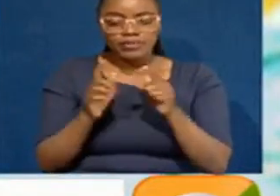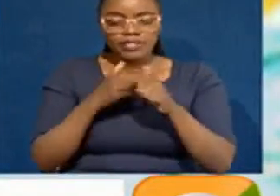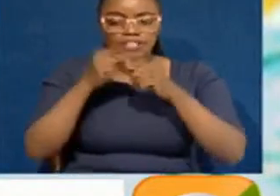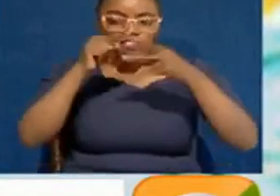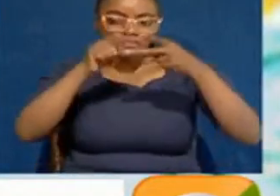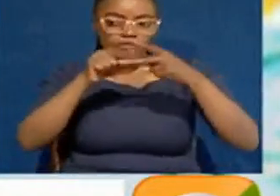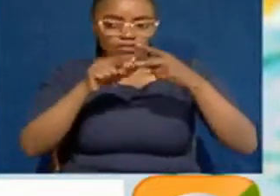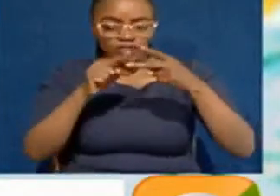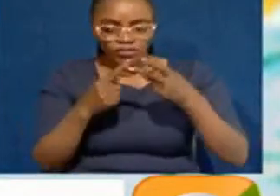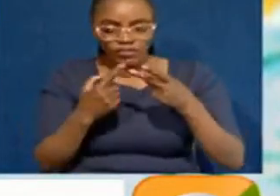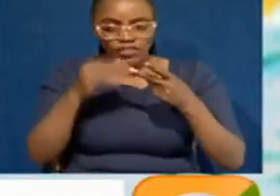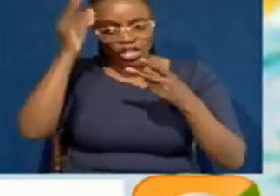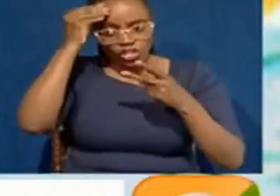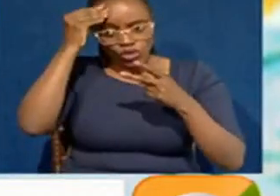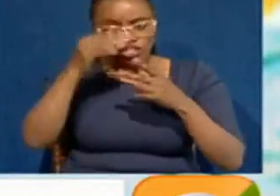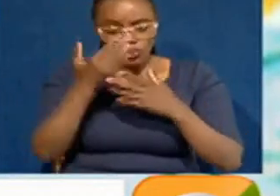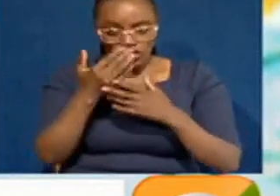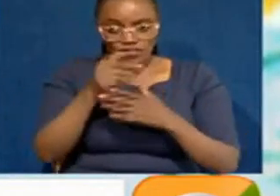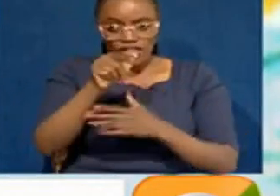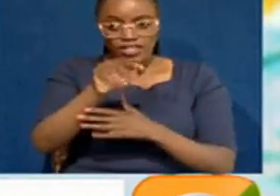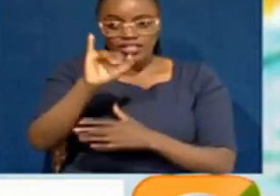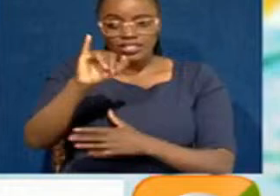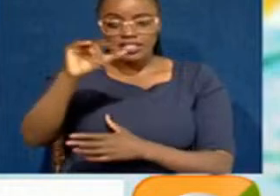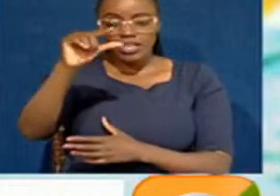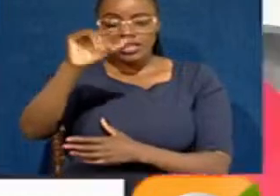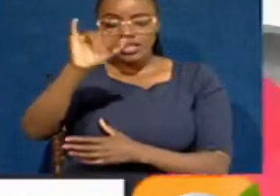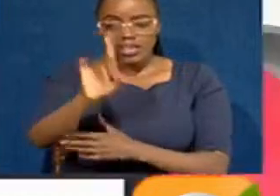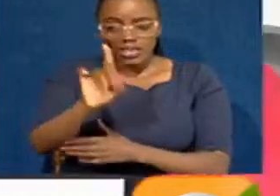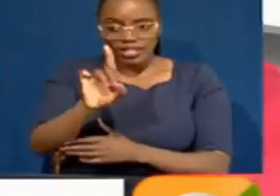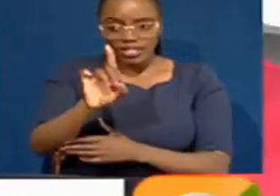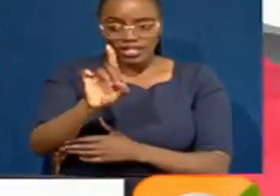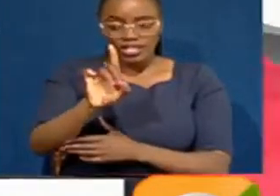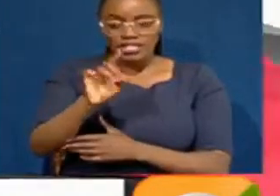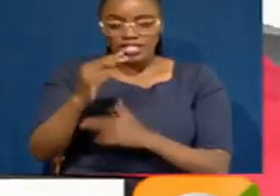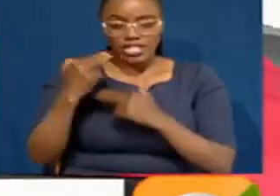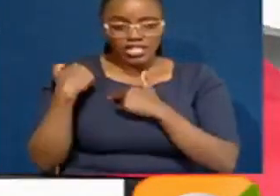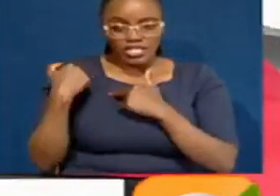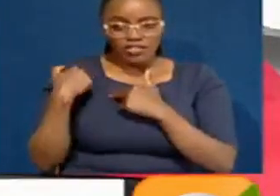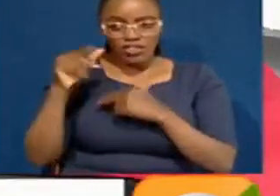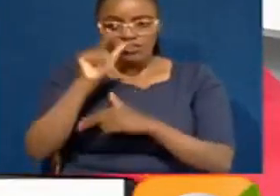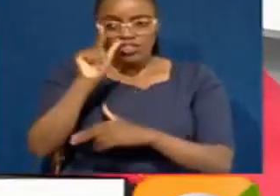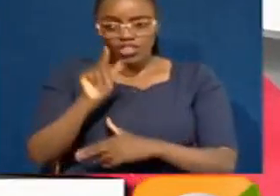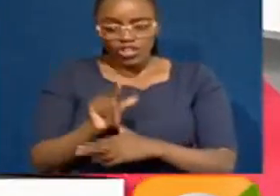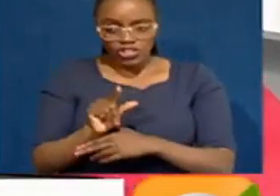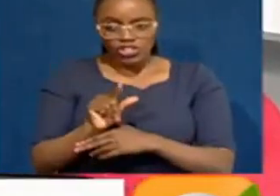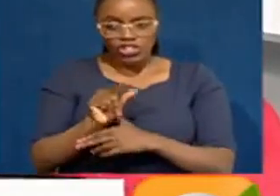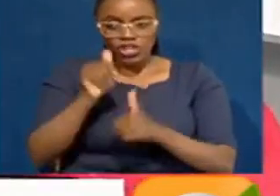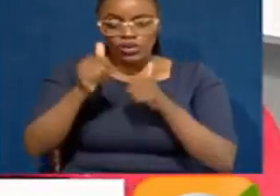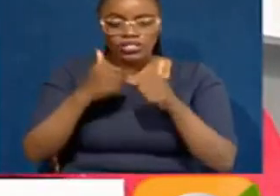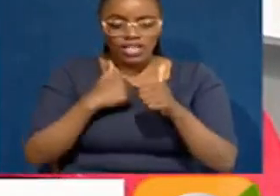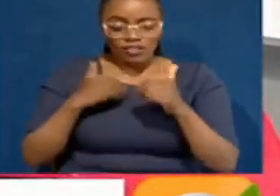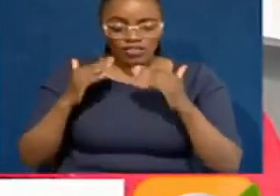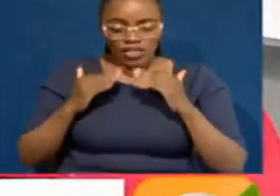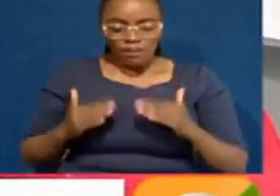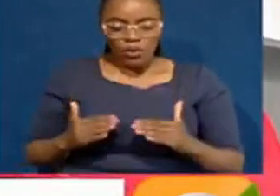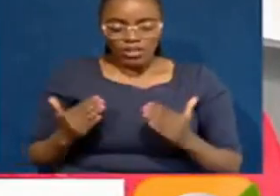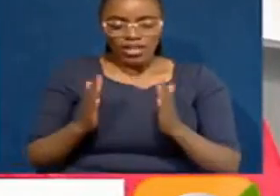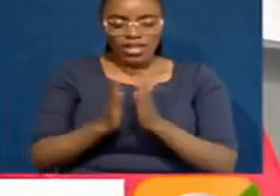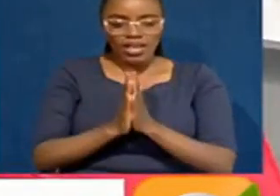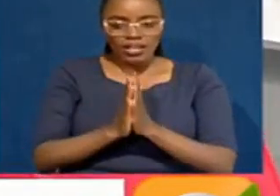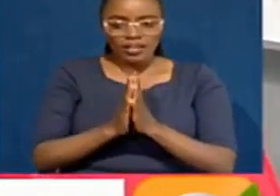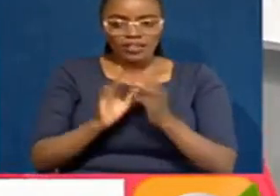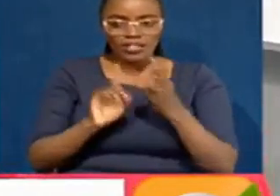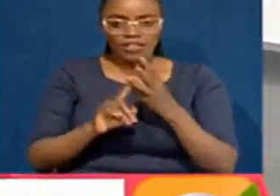second one is the detection part, where ICPAC is actually leading as a regional entity, as a regional body. And the third one